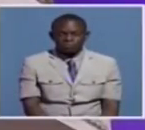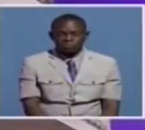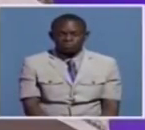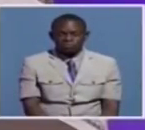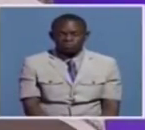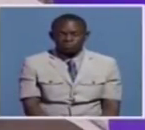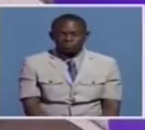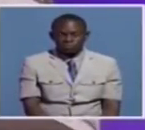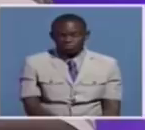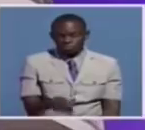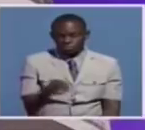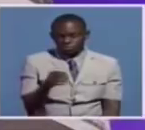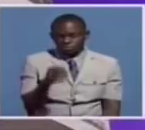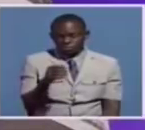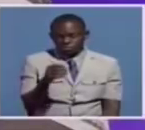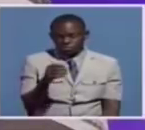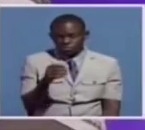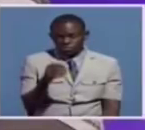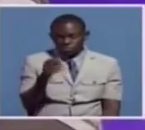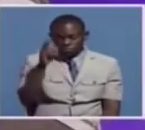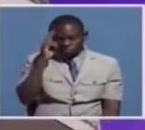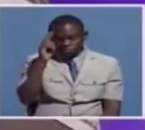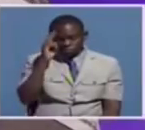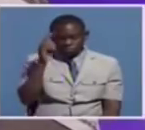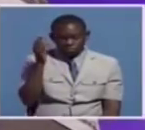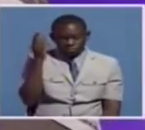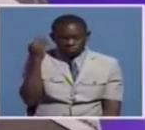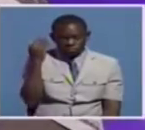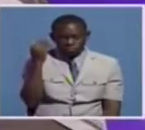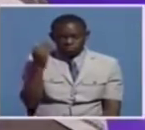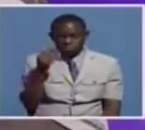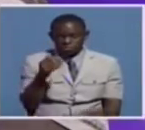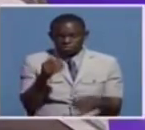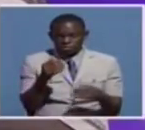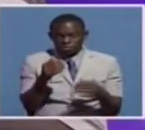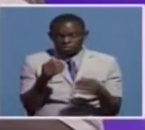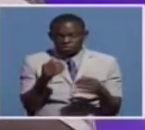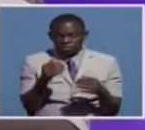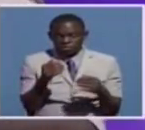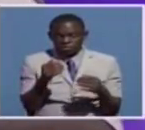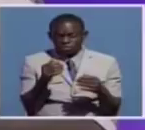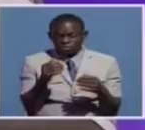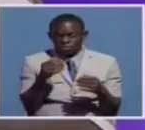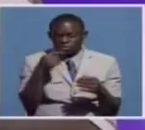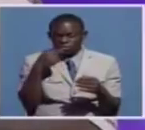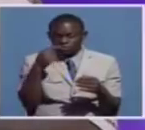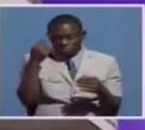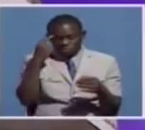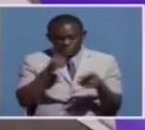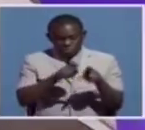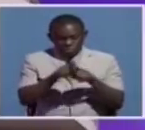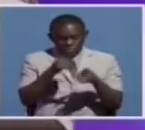remember that time it was a party and its government. So one of the agreements at the cathedral was that the party should disengage from